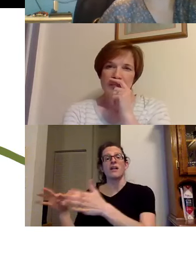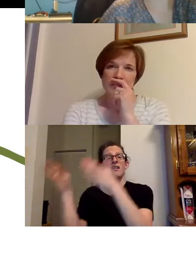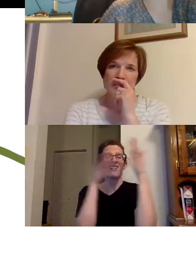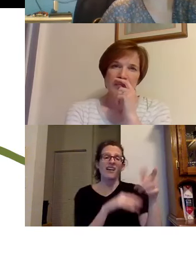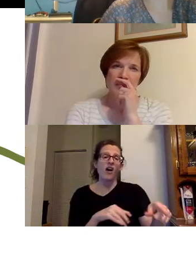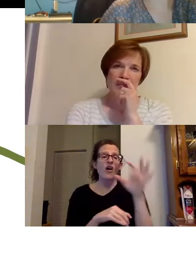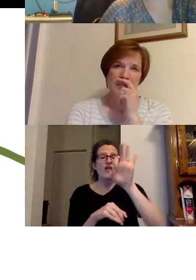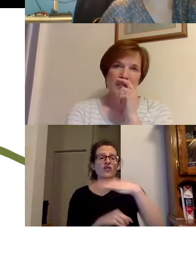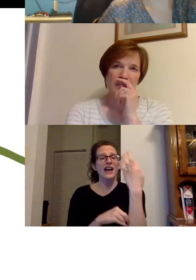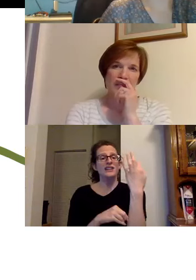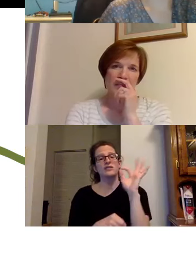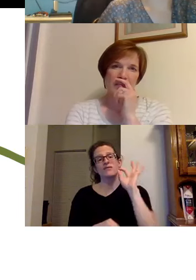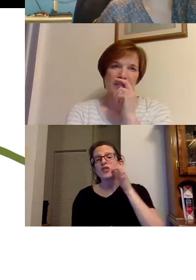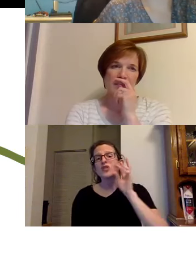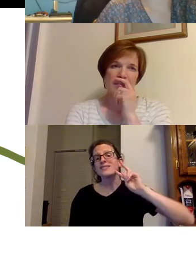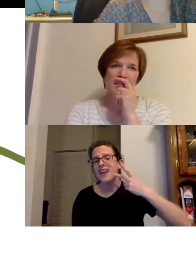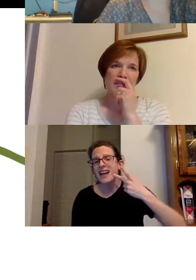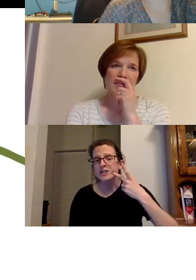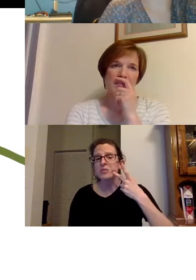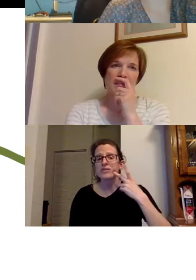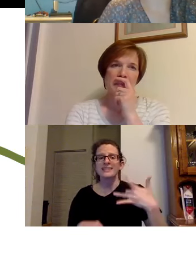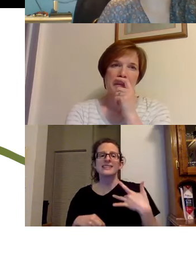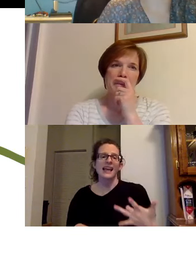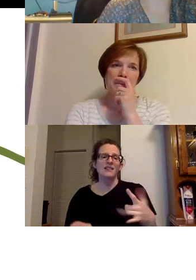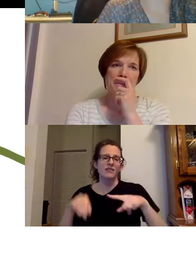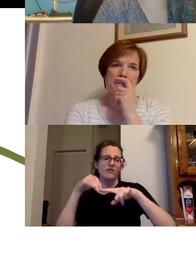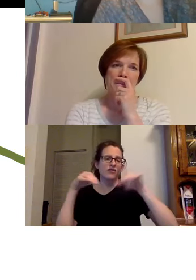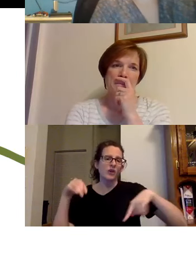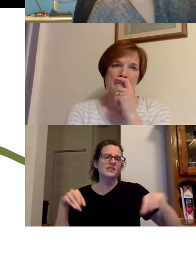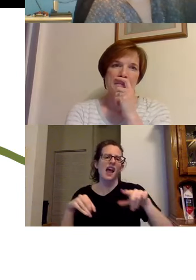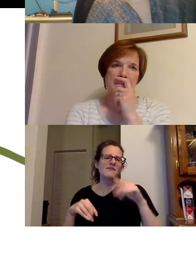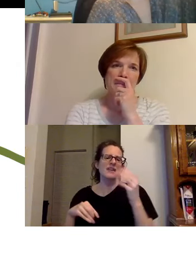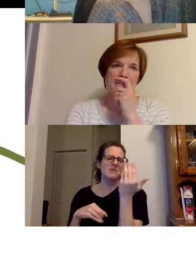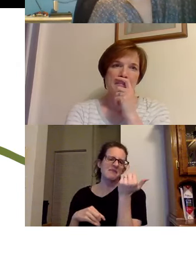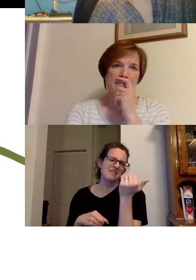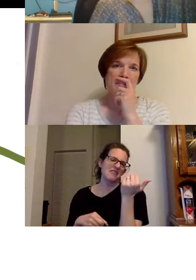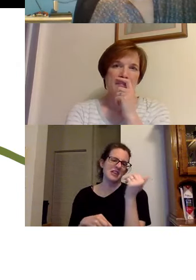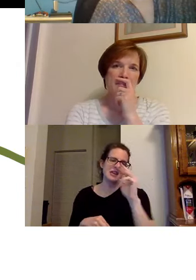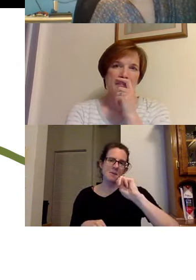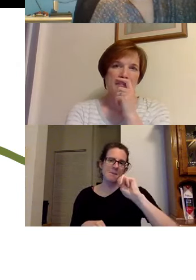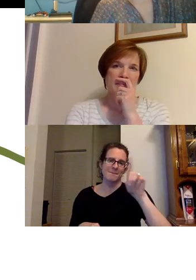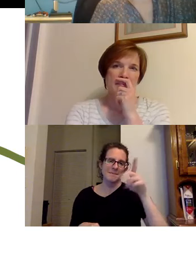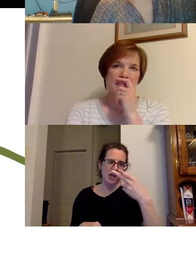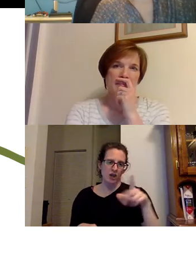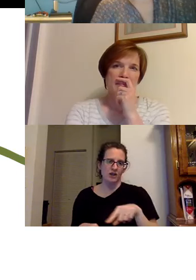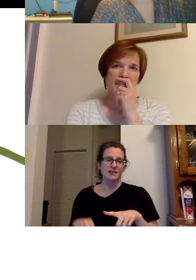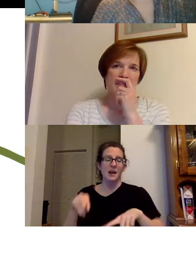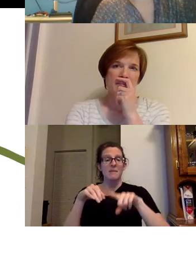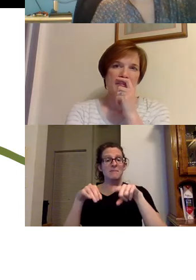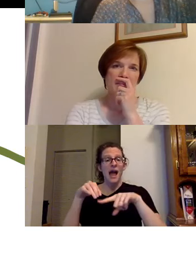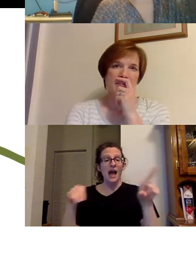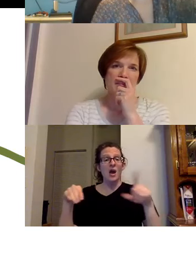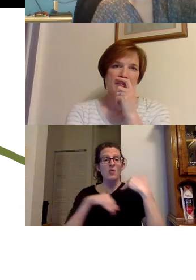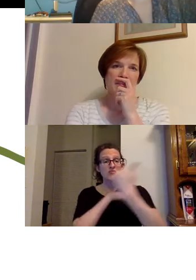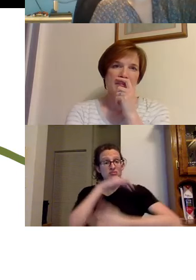fresh vegetables and fruit, that has a frequency of 15 megahertz. However, processed